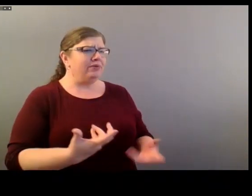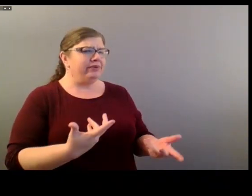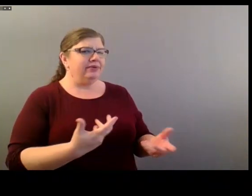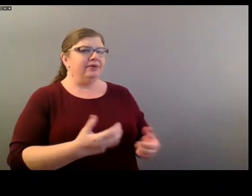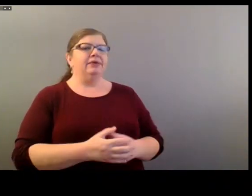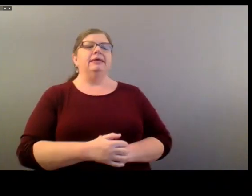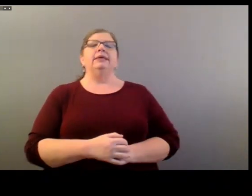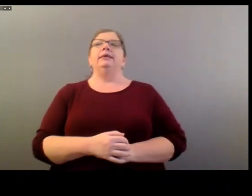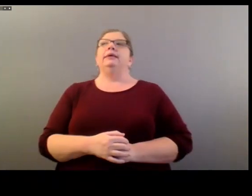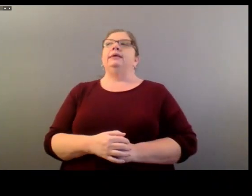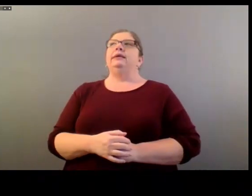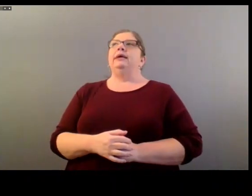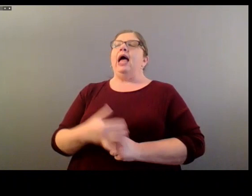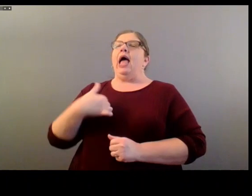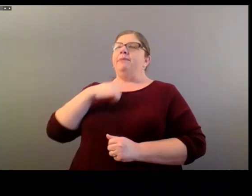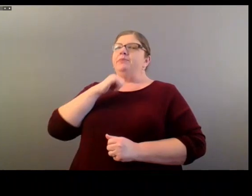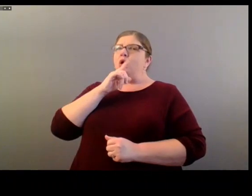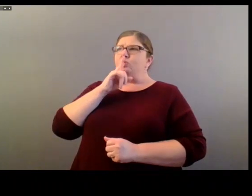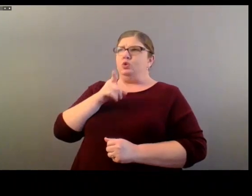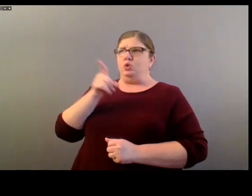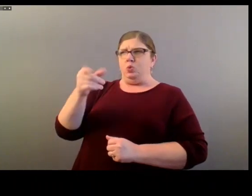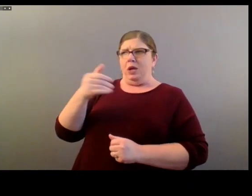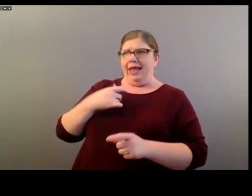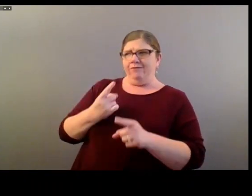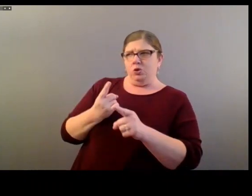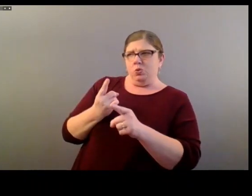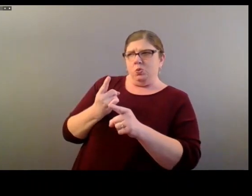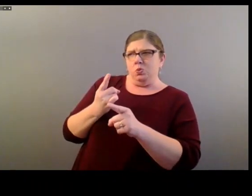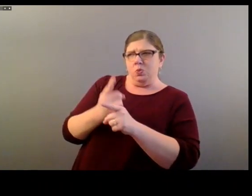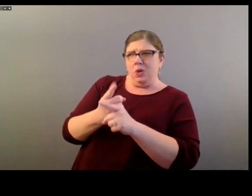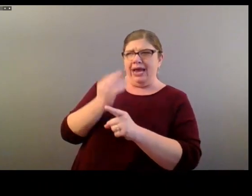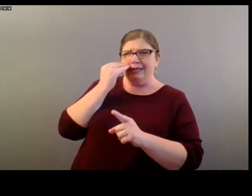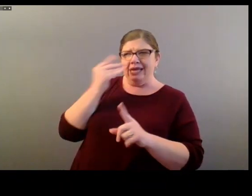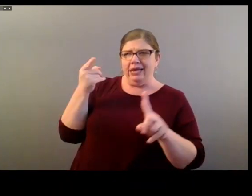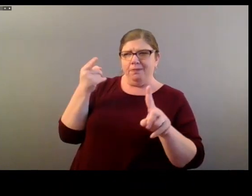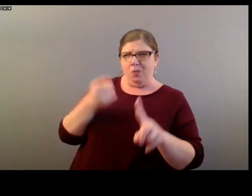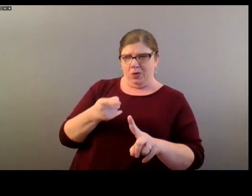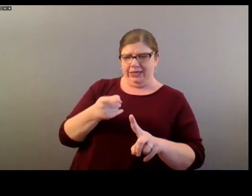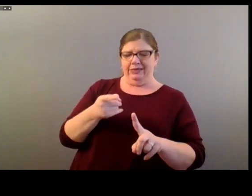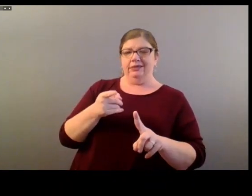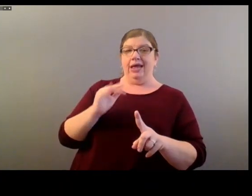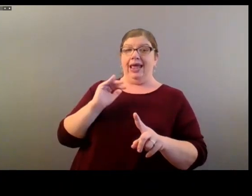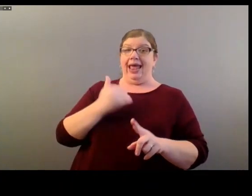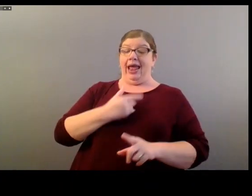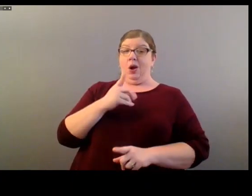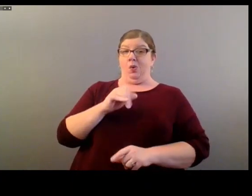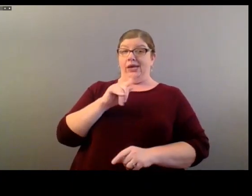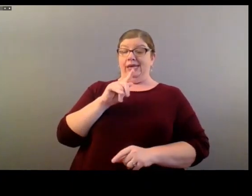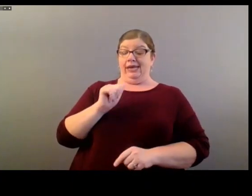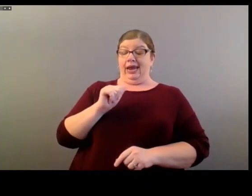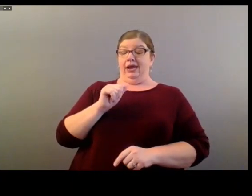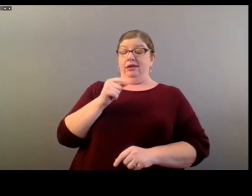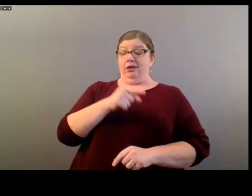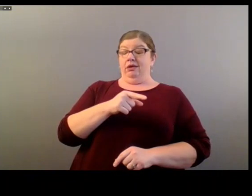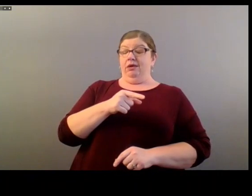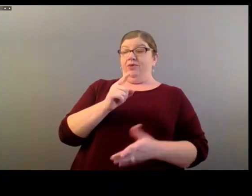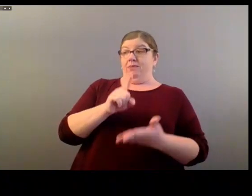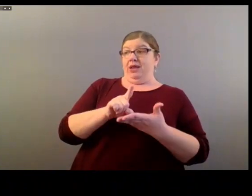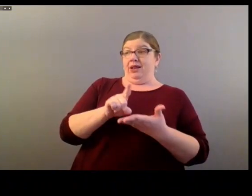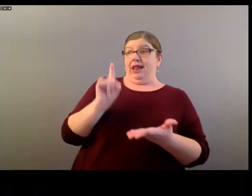I'm not sure if you have the right data point, but our data, we have last week's